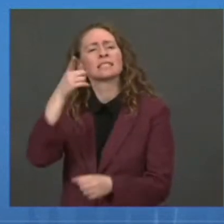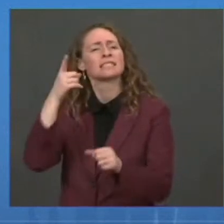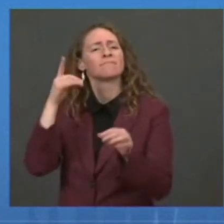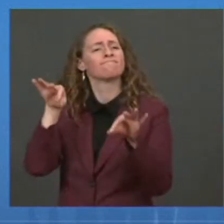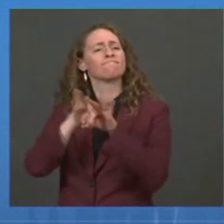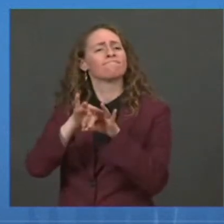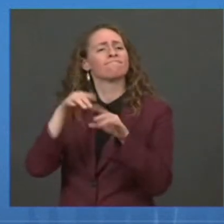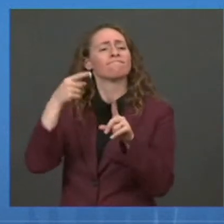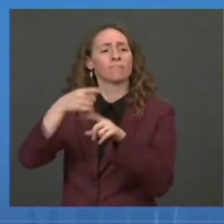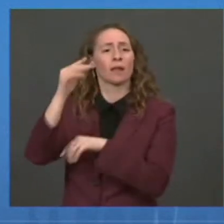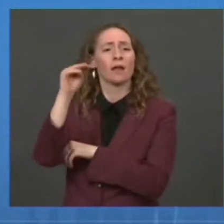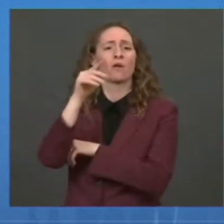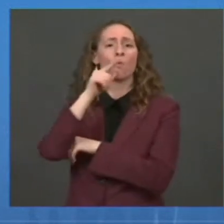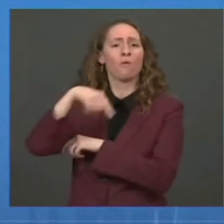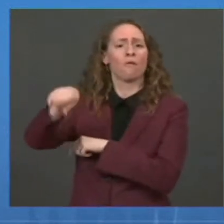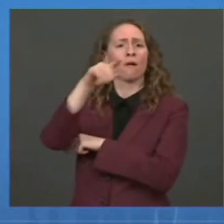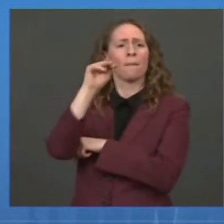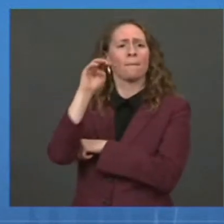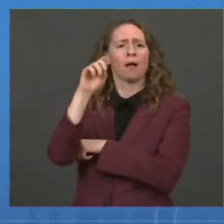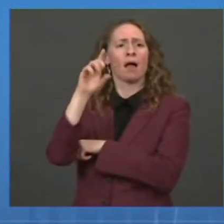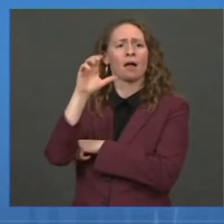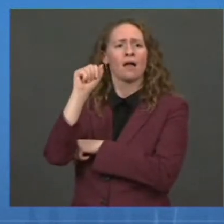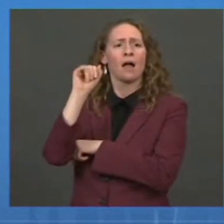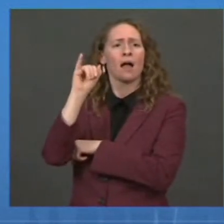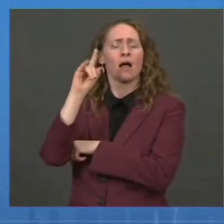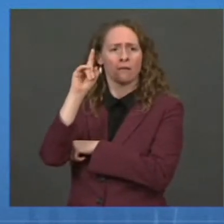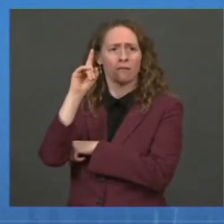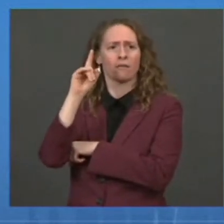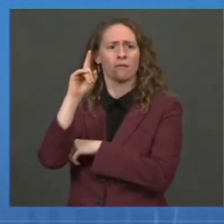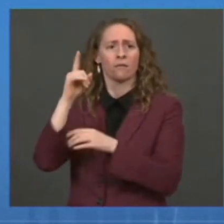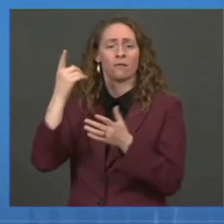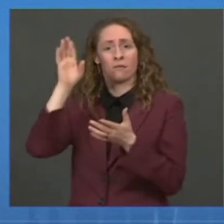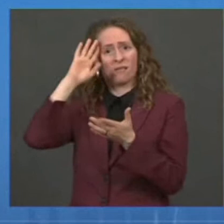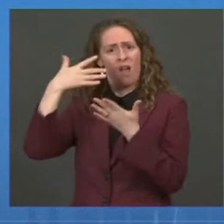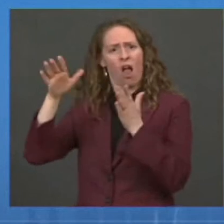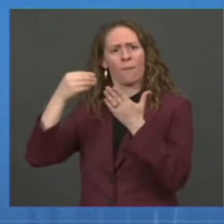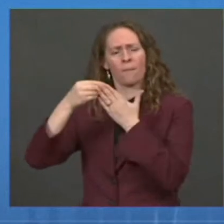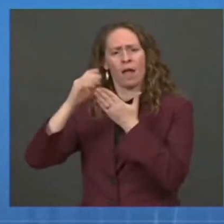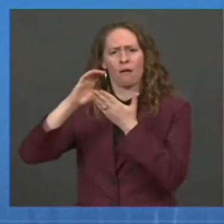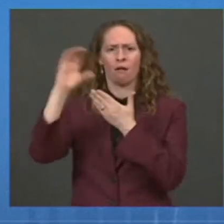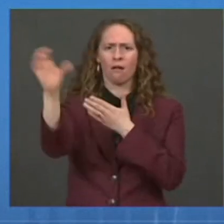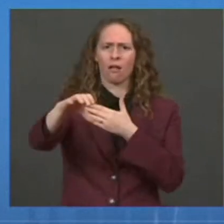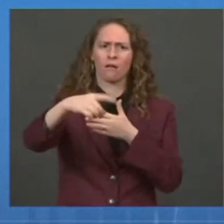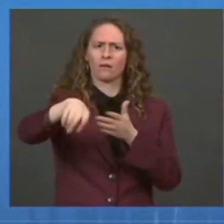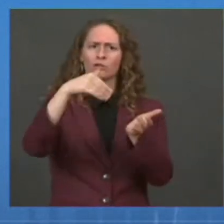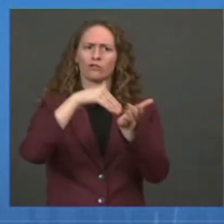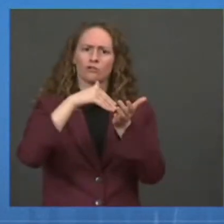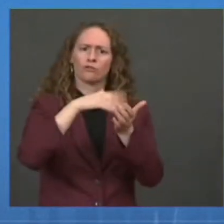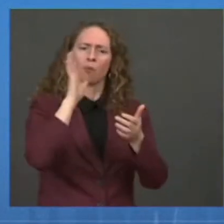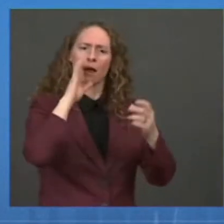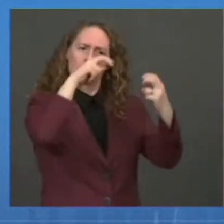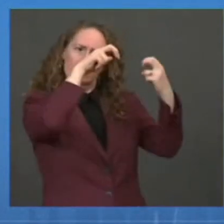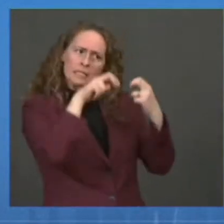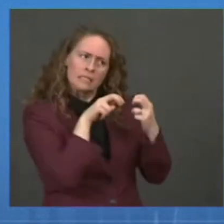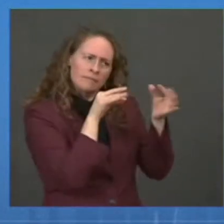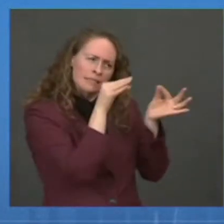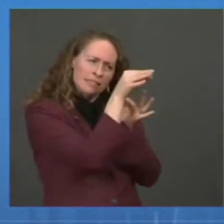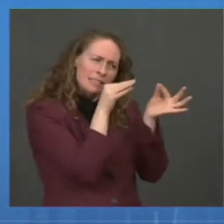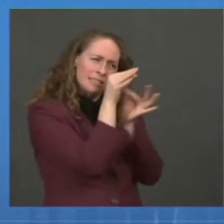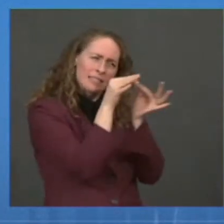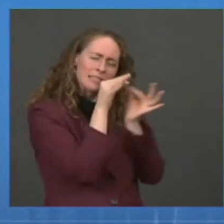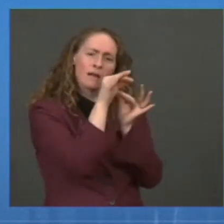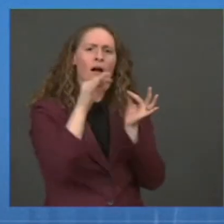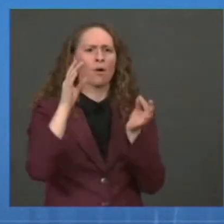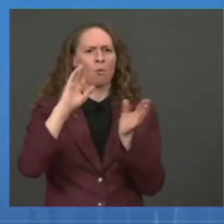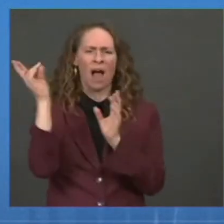healthcare providers to talk to families about the importance of vaccines for kids. This is a move that will be backed by 100% federal